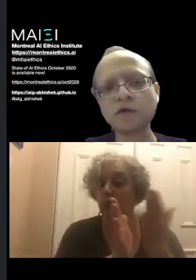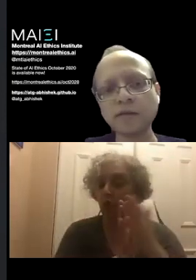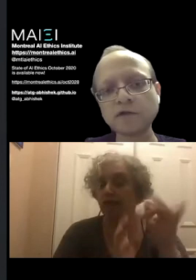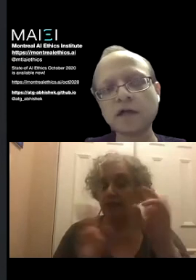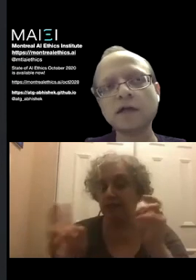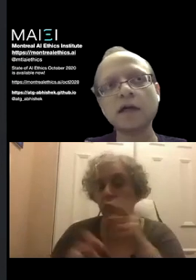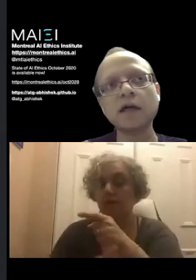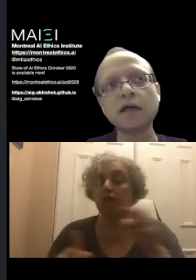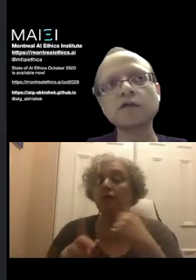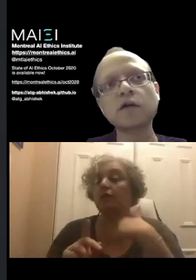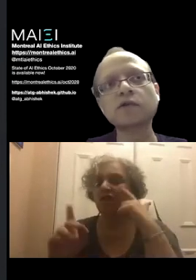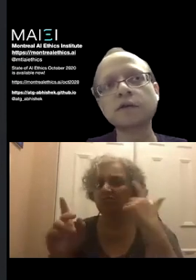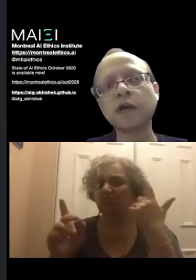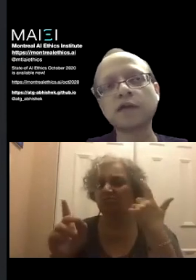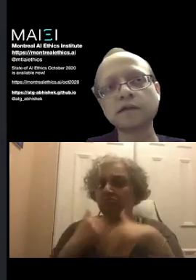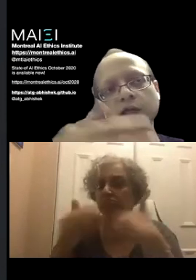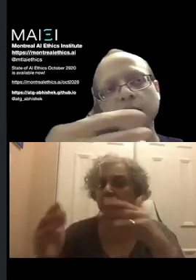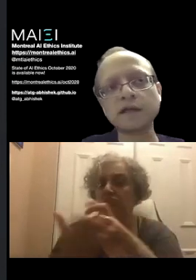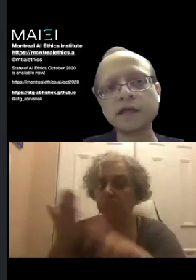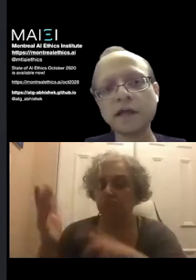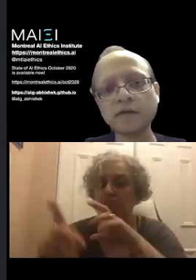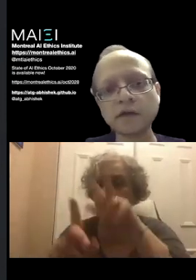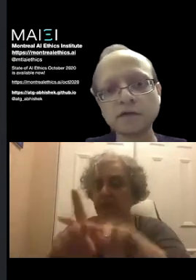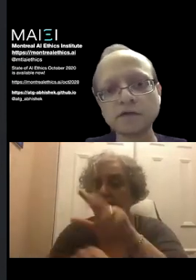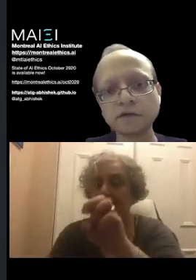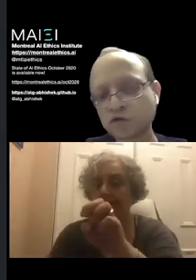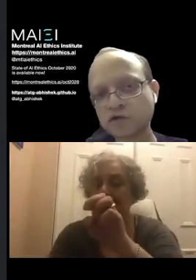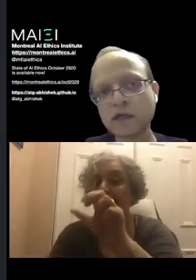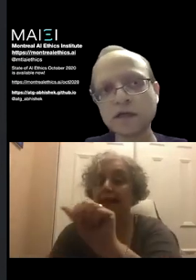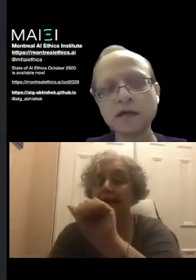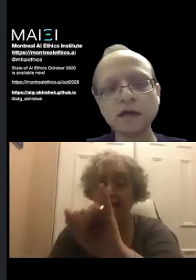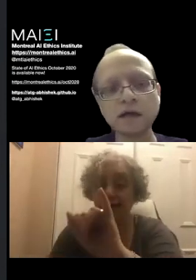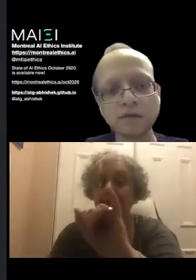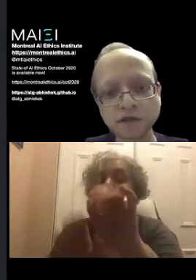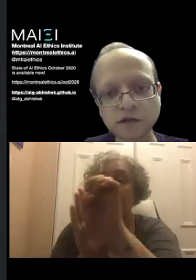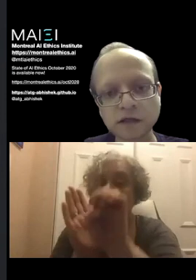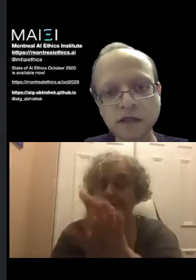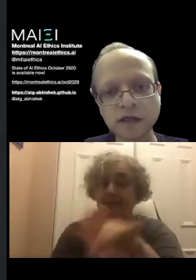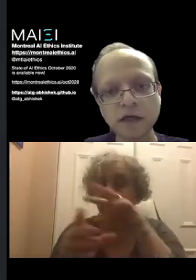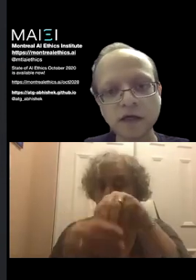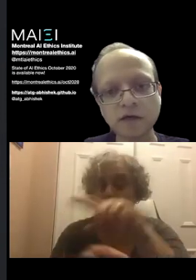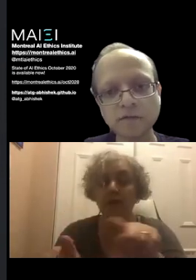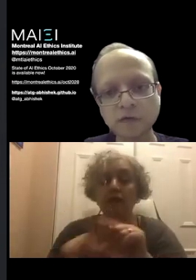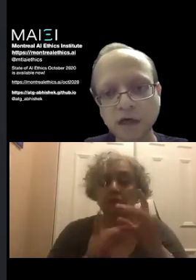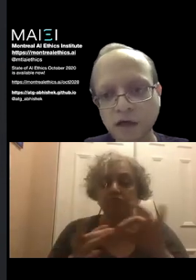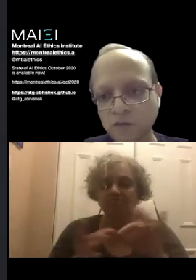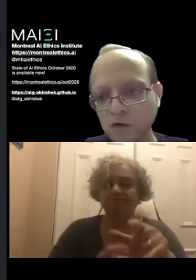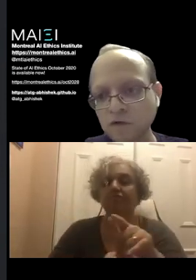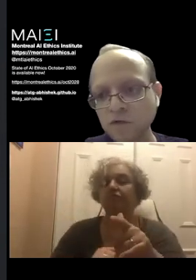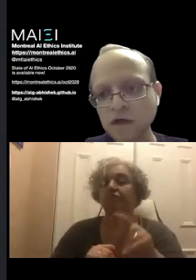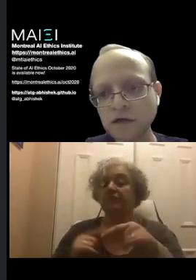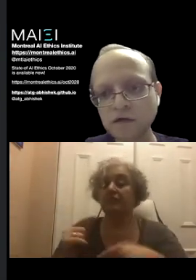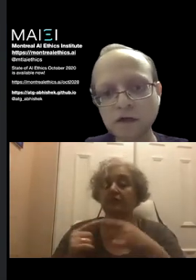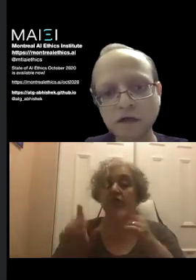sometimes be quite abstract, into concrete practices. And I take that life cycle approach that I mentioned today. I'm